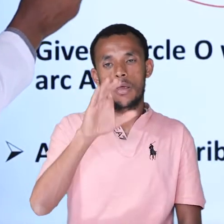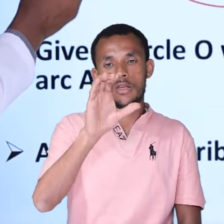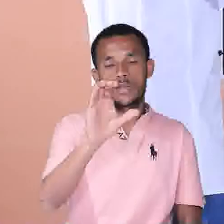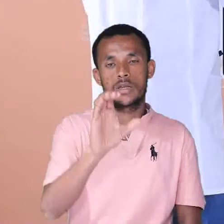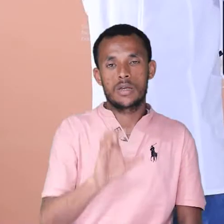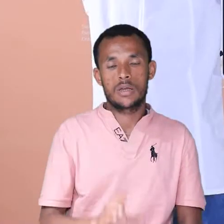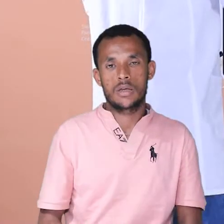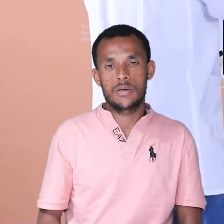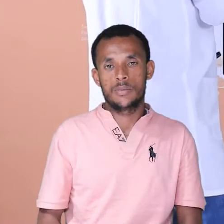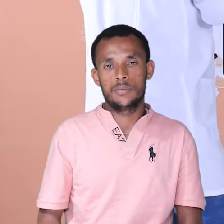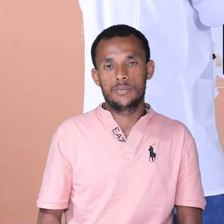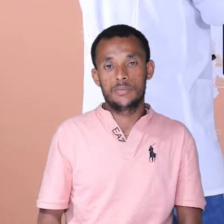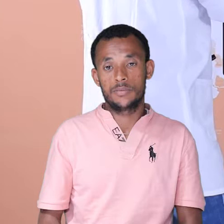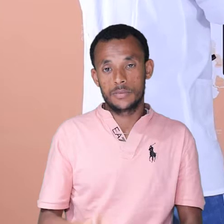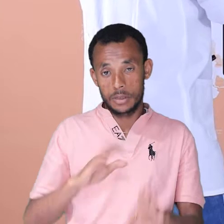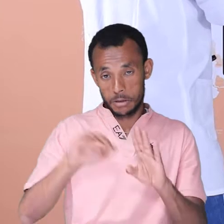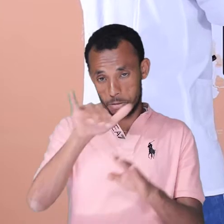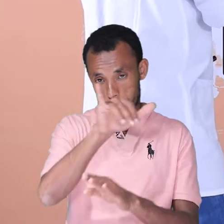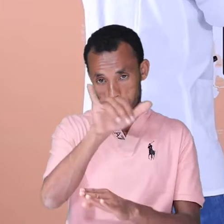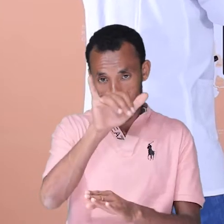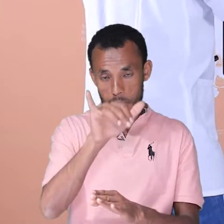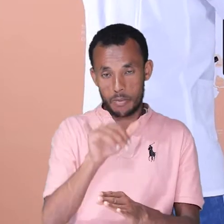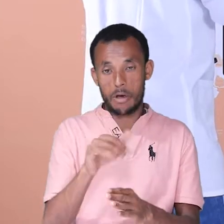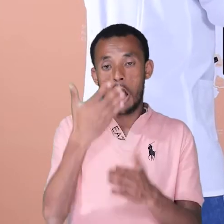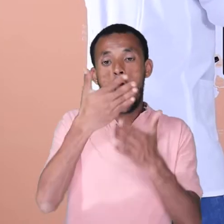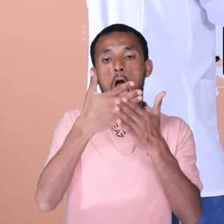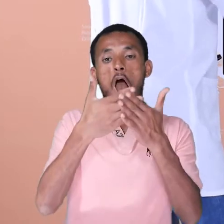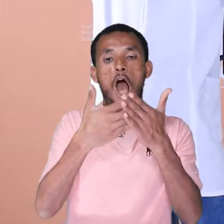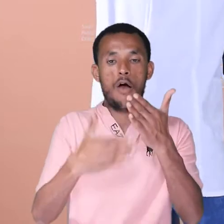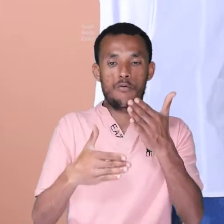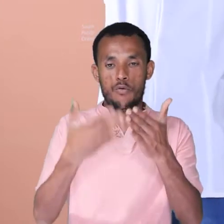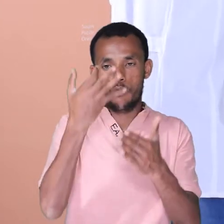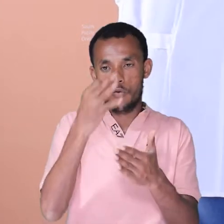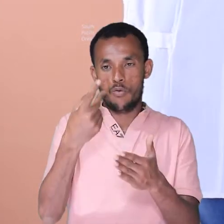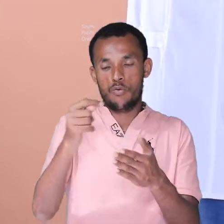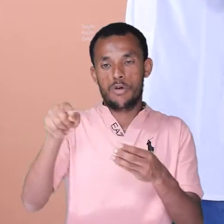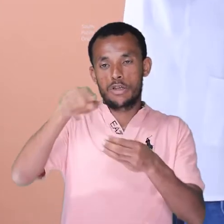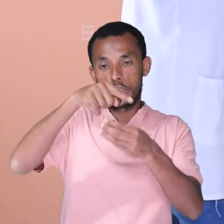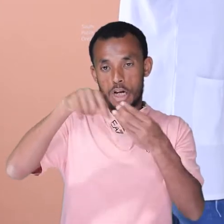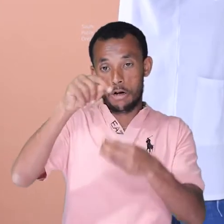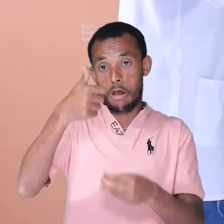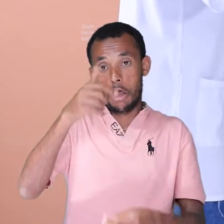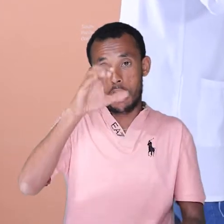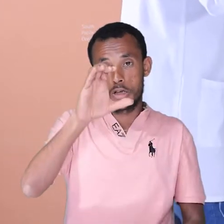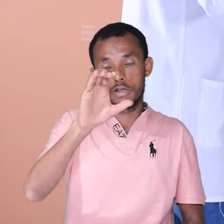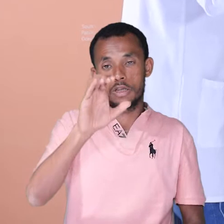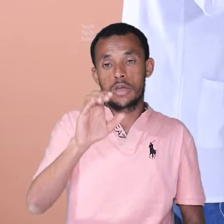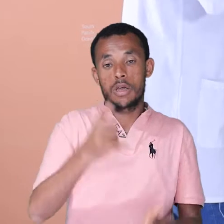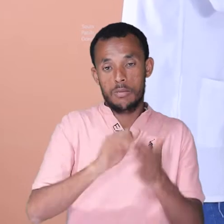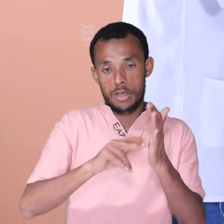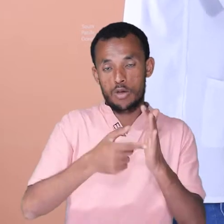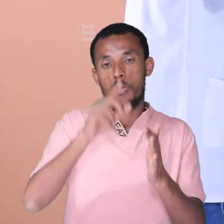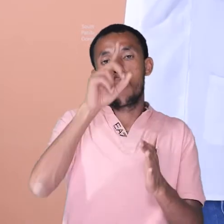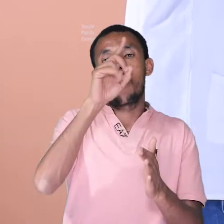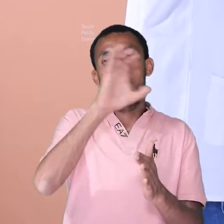ABC is the same as half of AC is 180, half